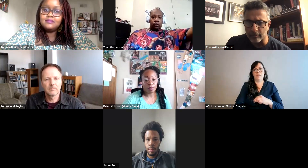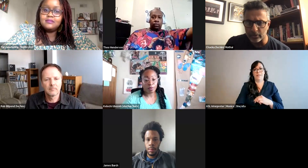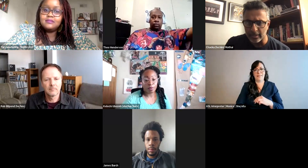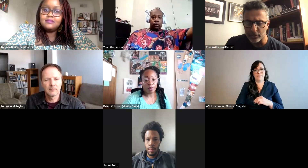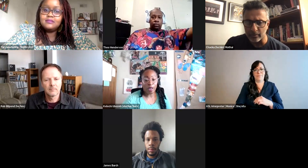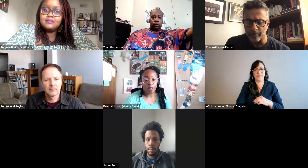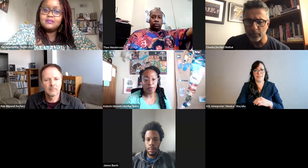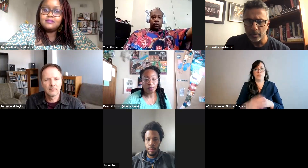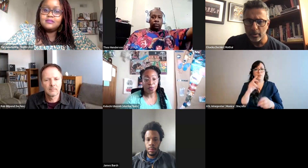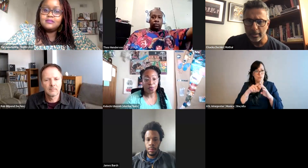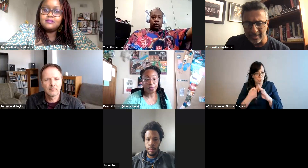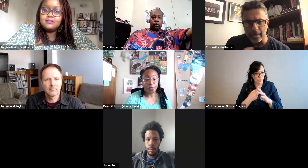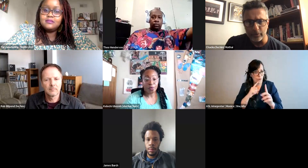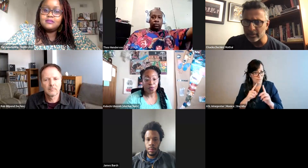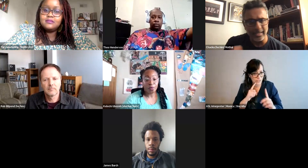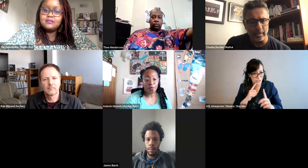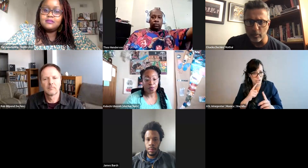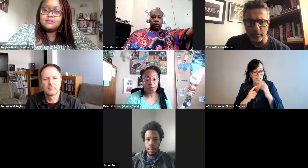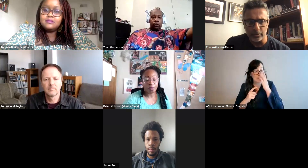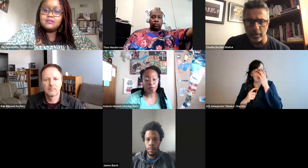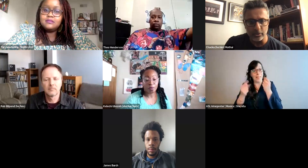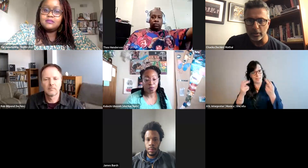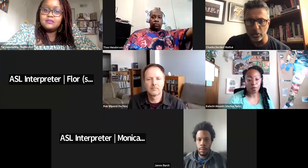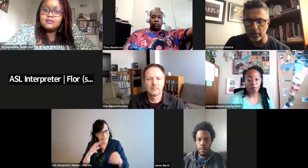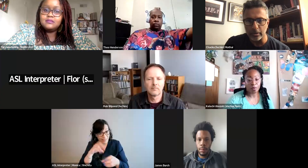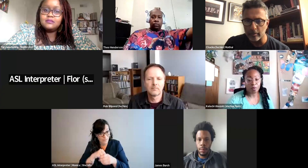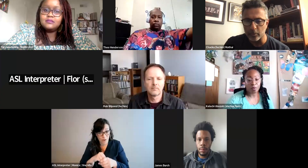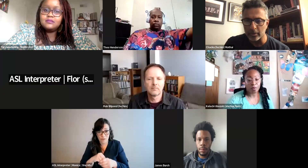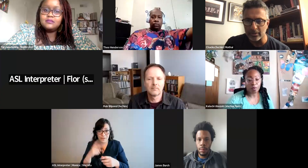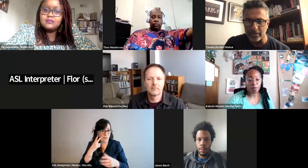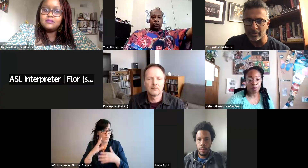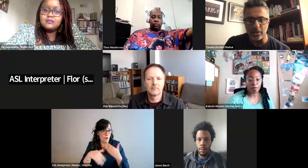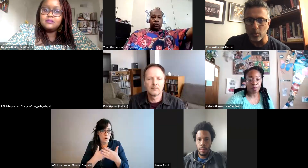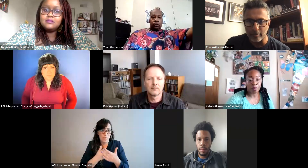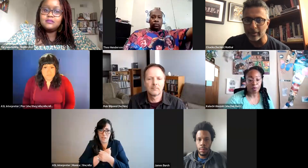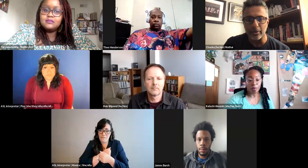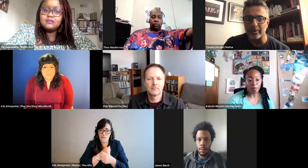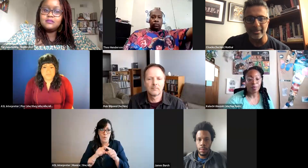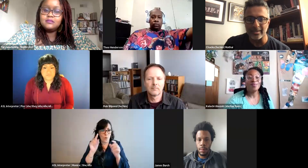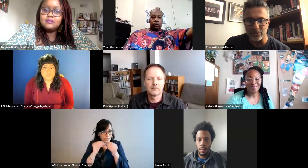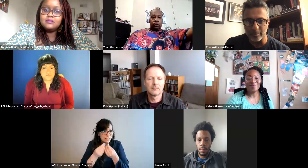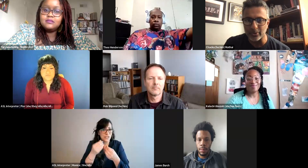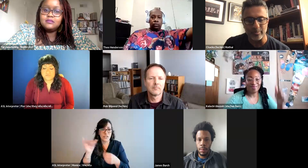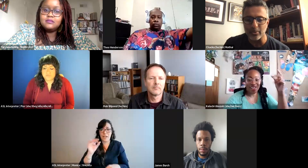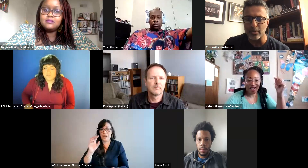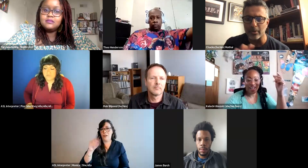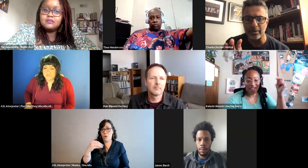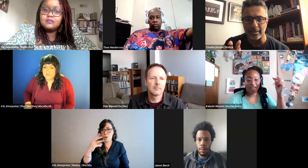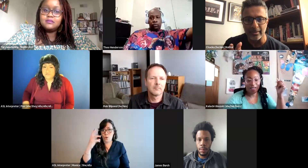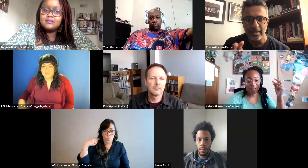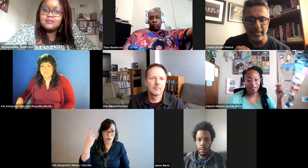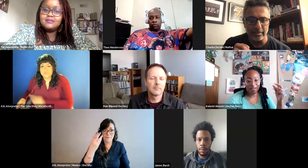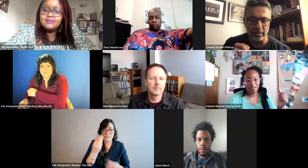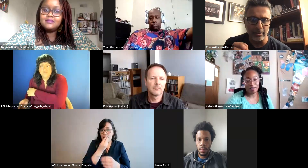the conversation. And then obviously getting involved in the, I saw the love for organizations like Wildflower and Intentional Peer